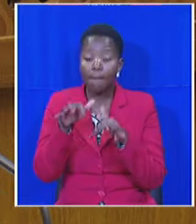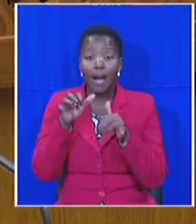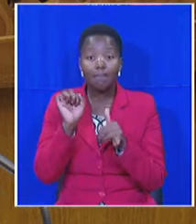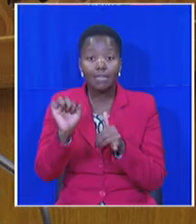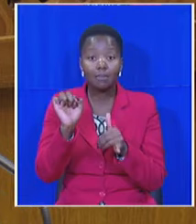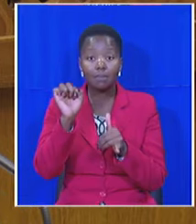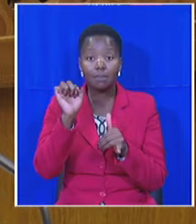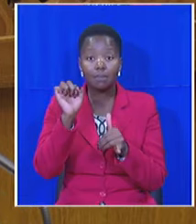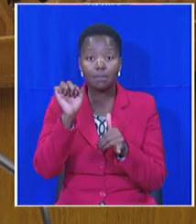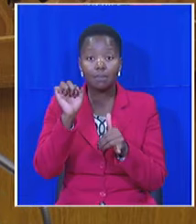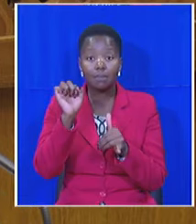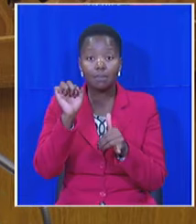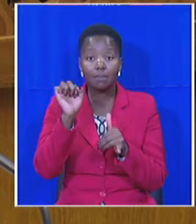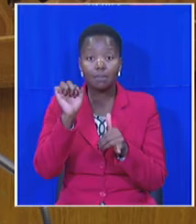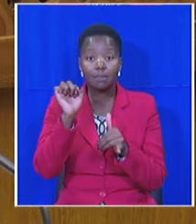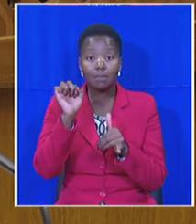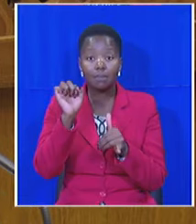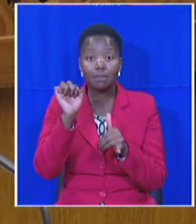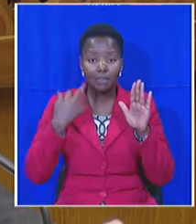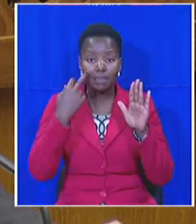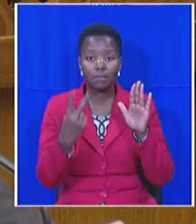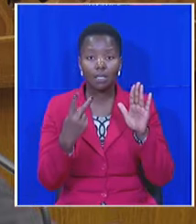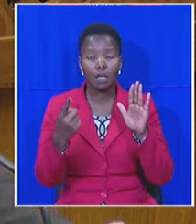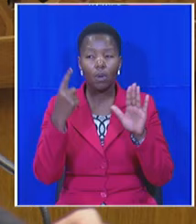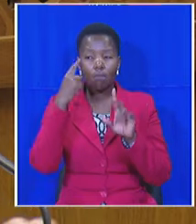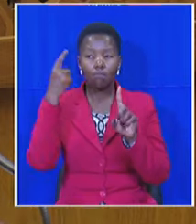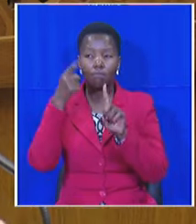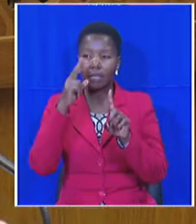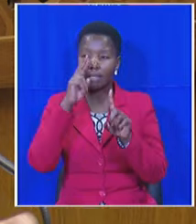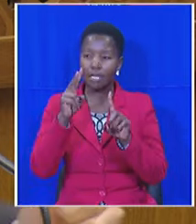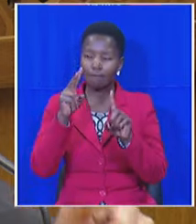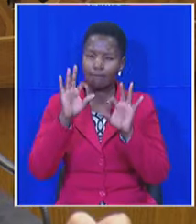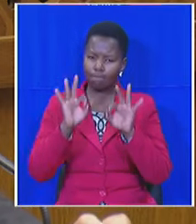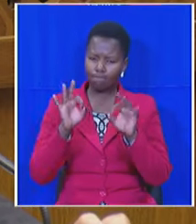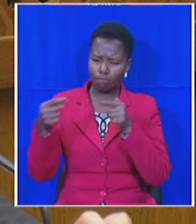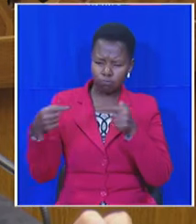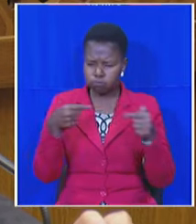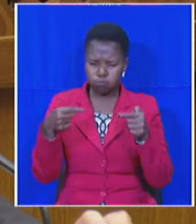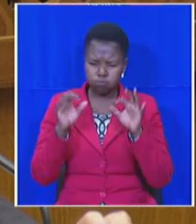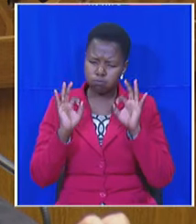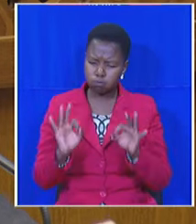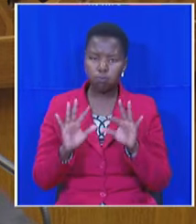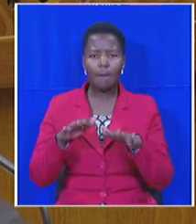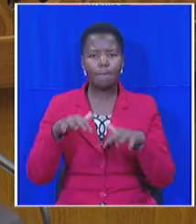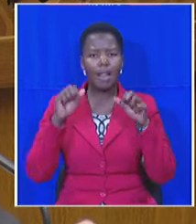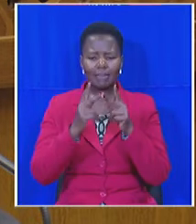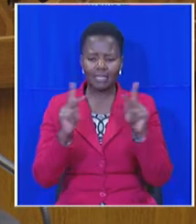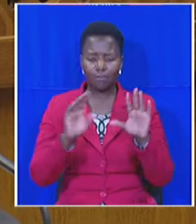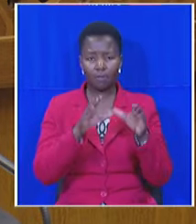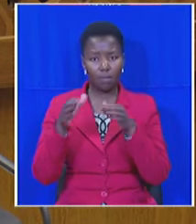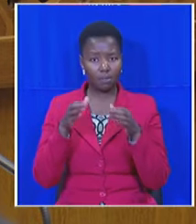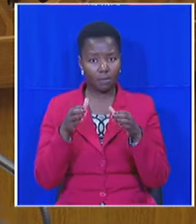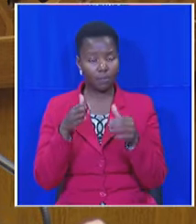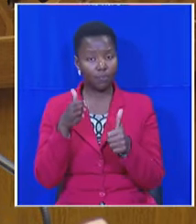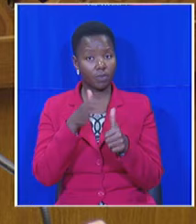this Constitution envisaged. They dreamt of a robust and energetic multi-party chamber. Let's start by